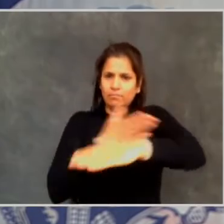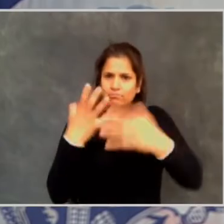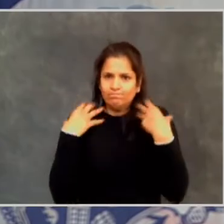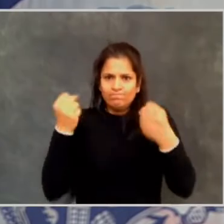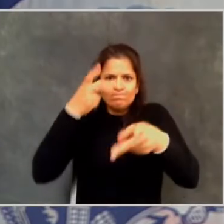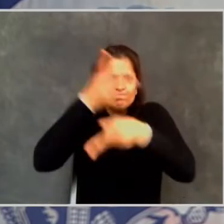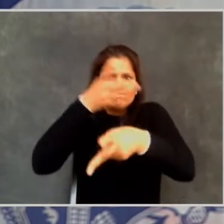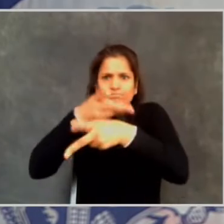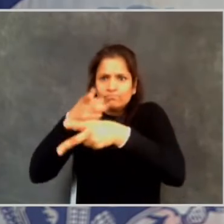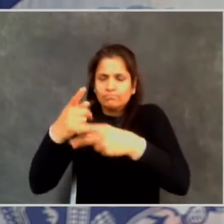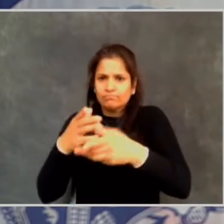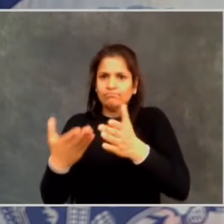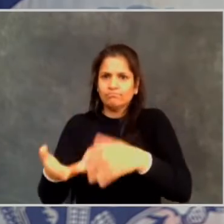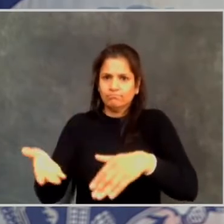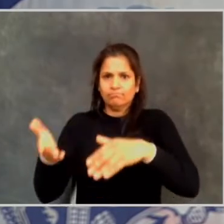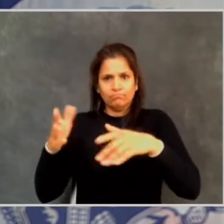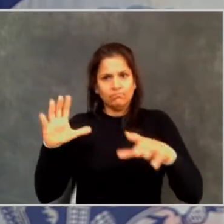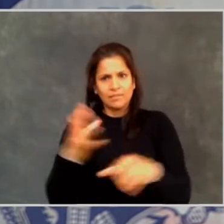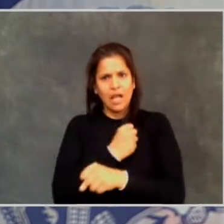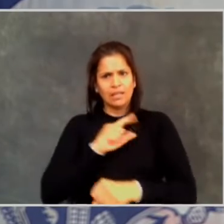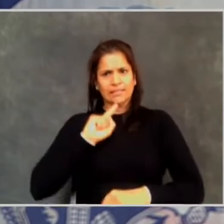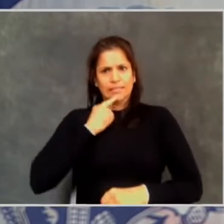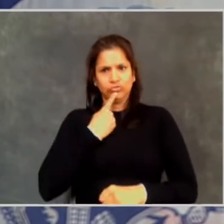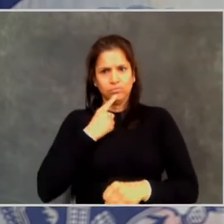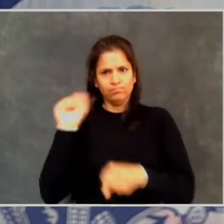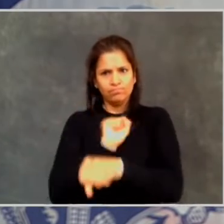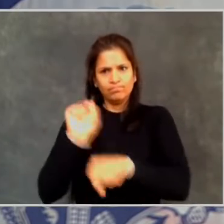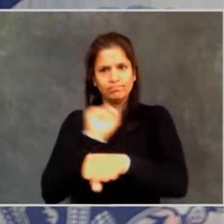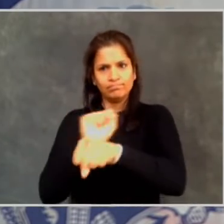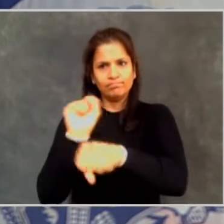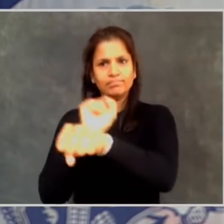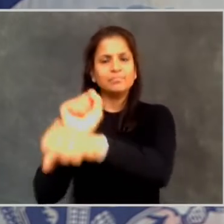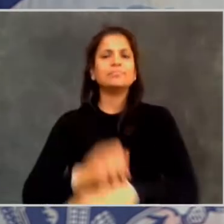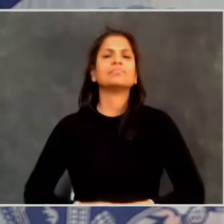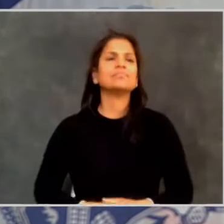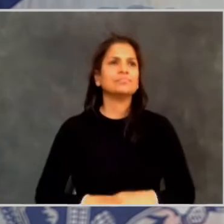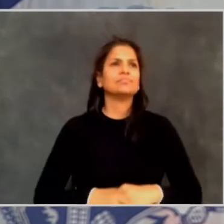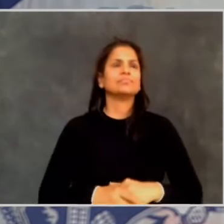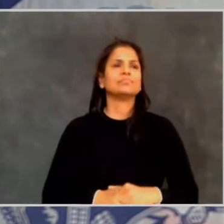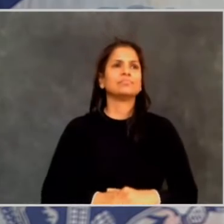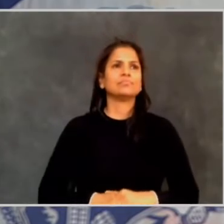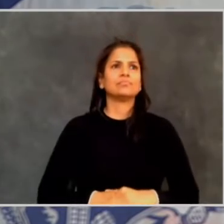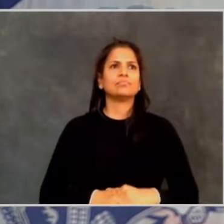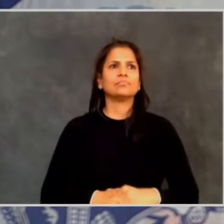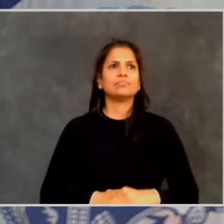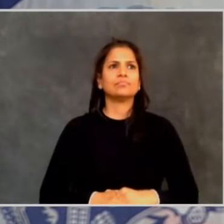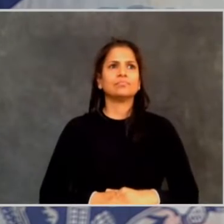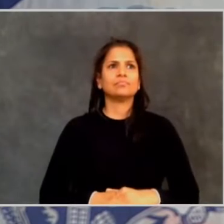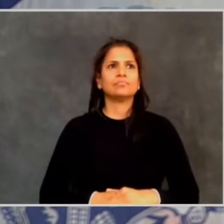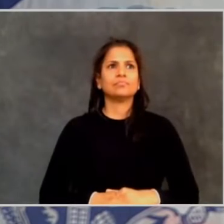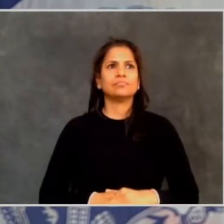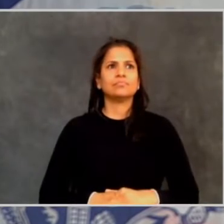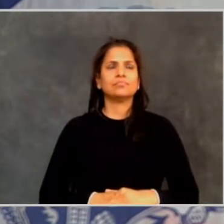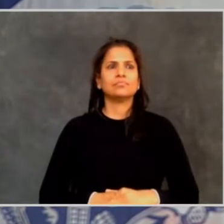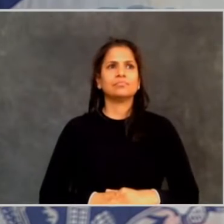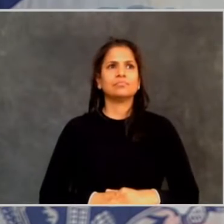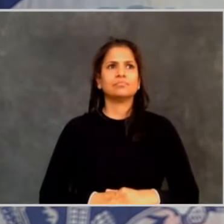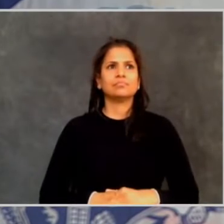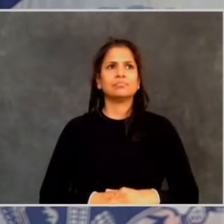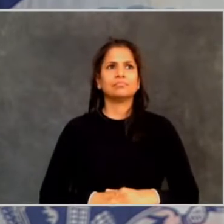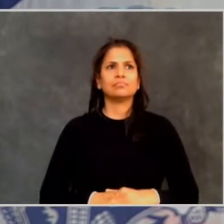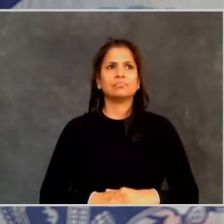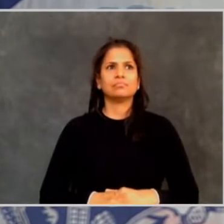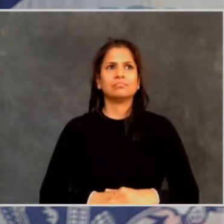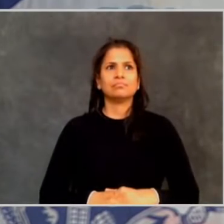and all based on how much money you have. And until we get to some form of